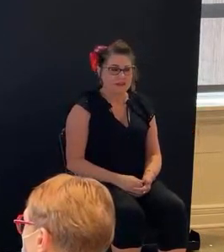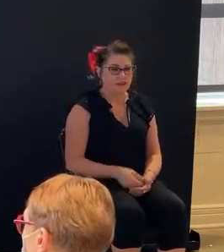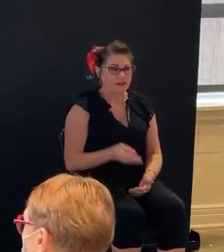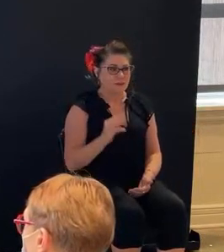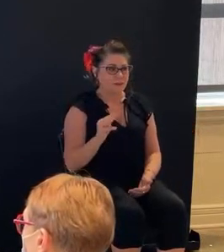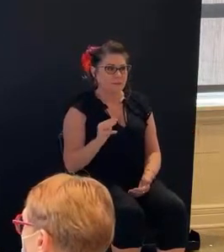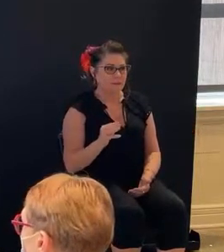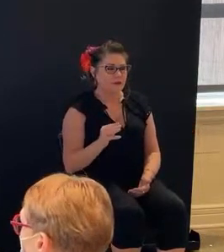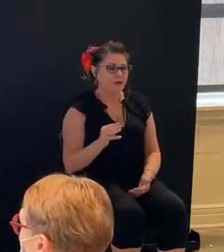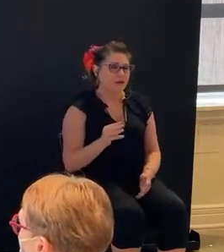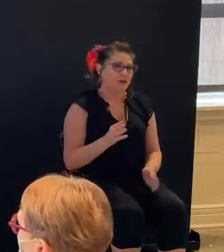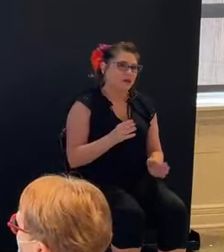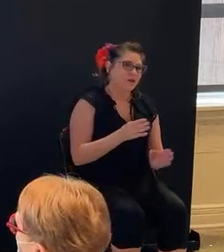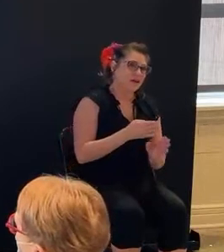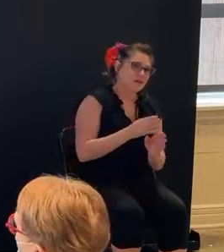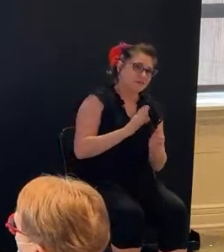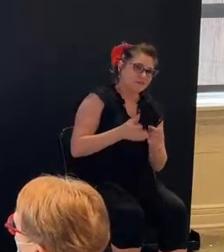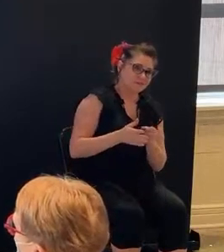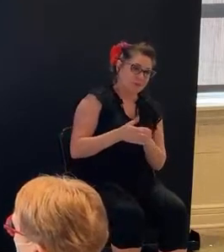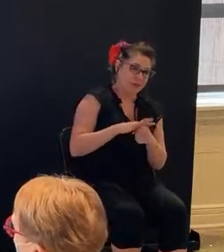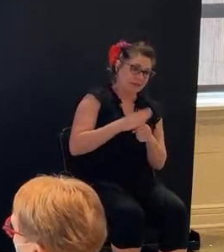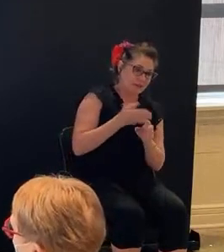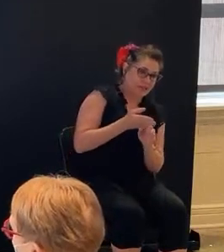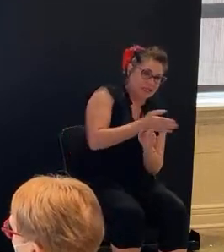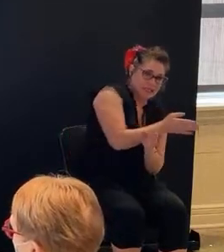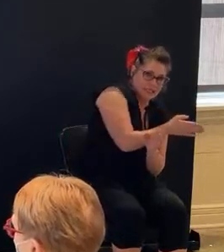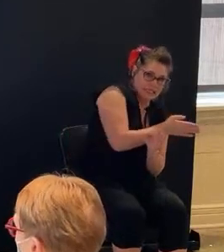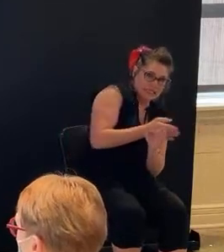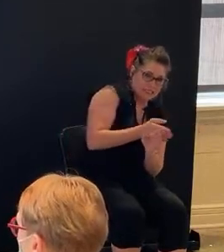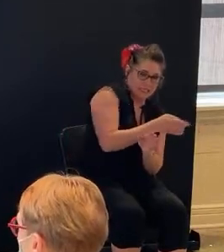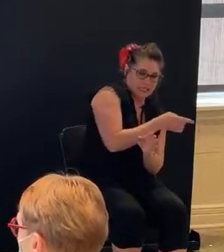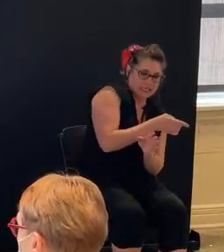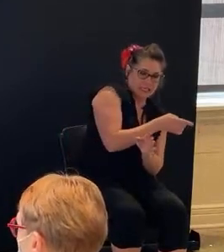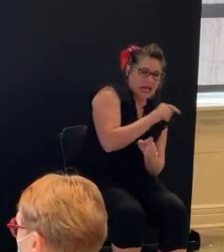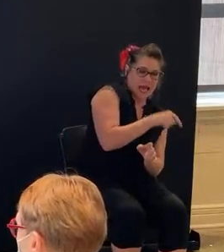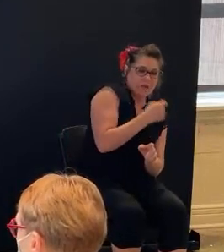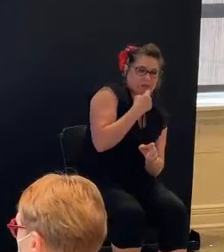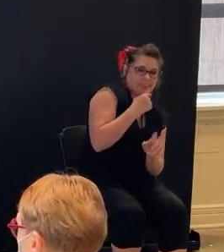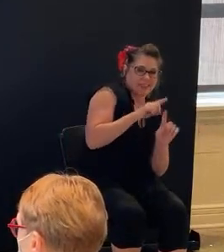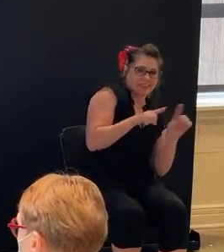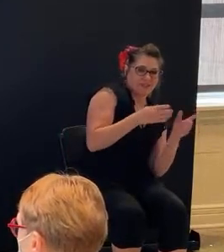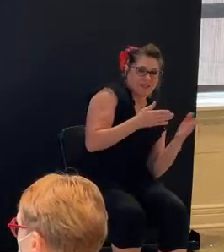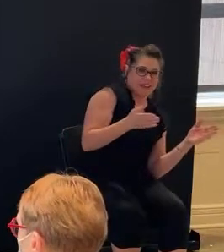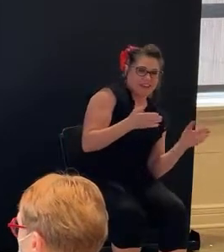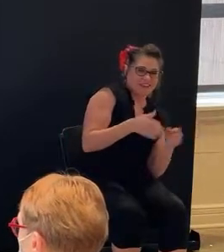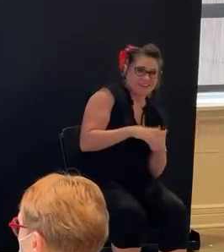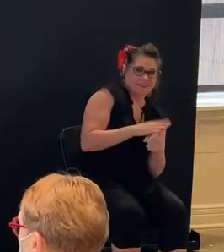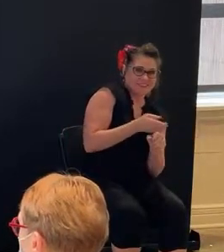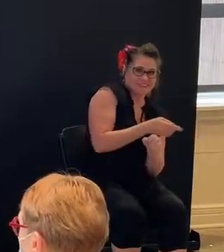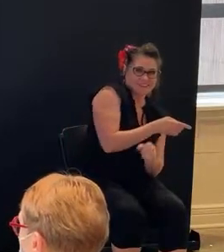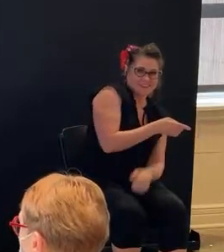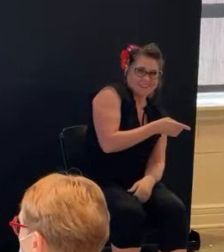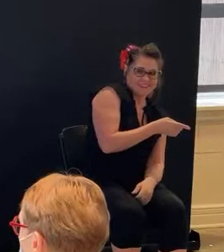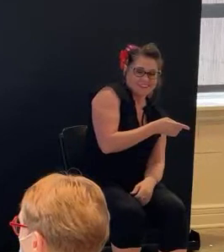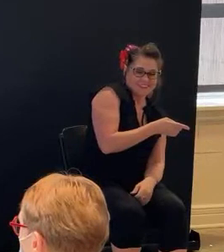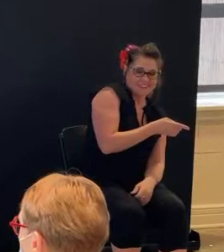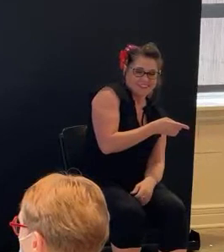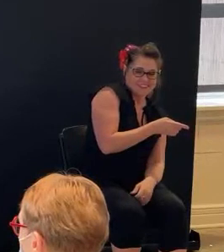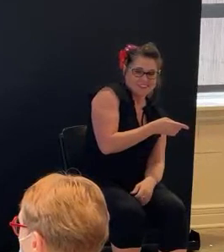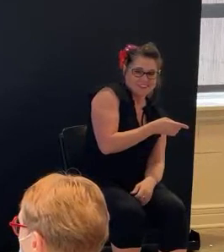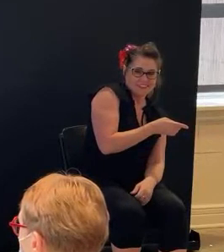Until the pandemic, you know, I would have said something different, I think. I mean, you know, like